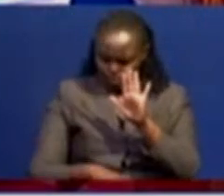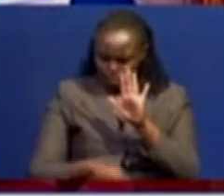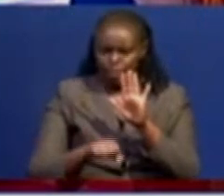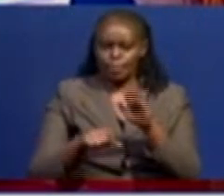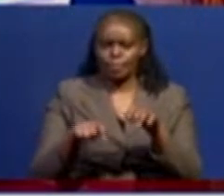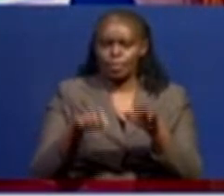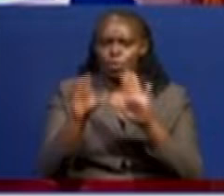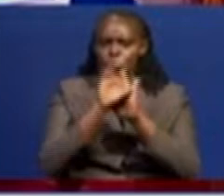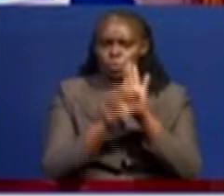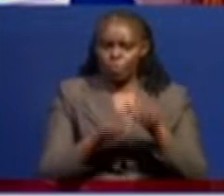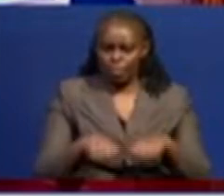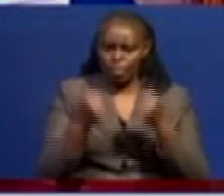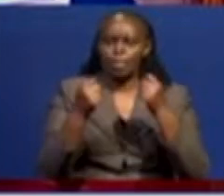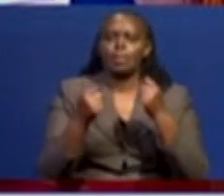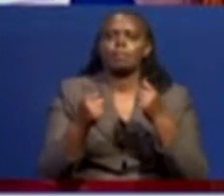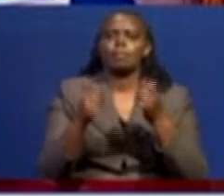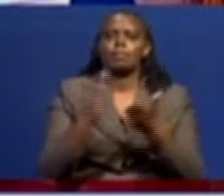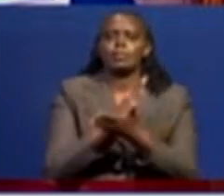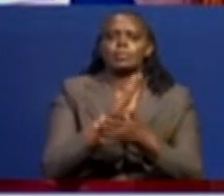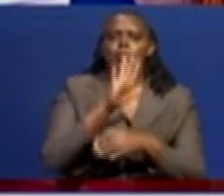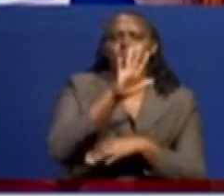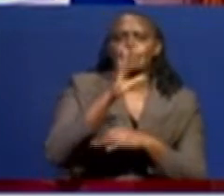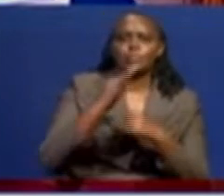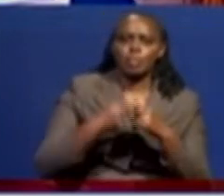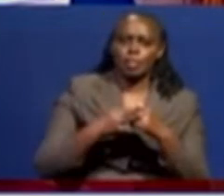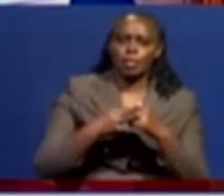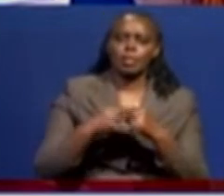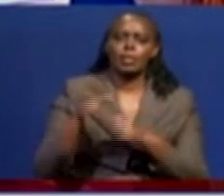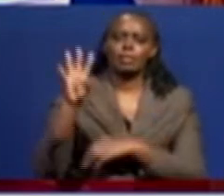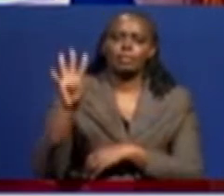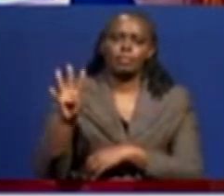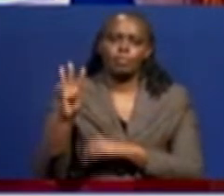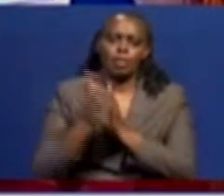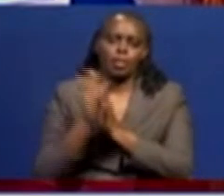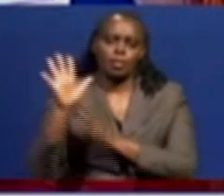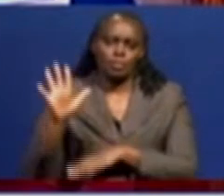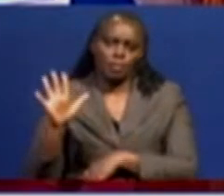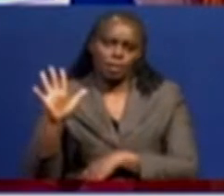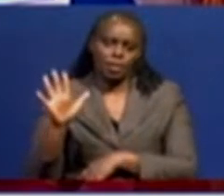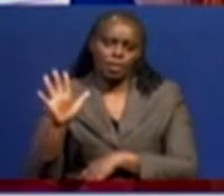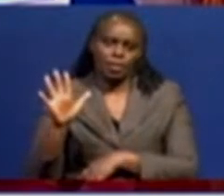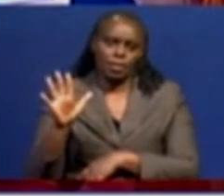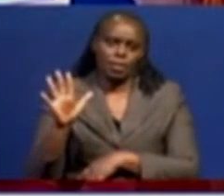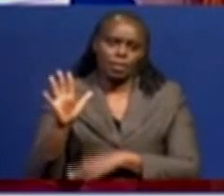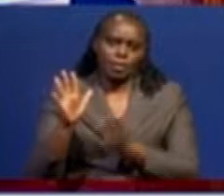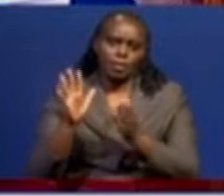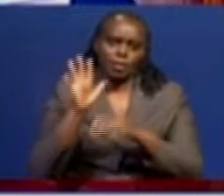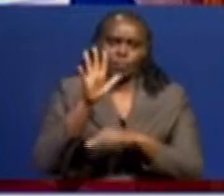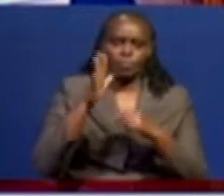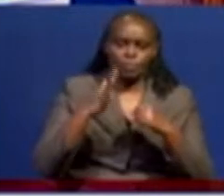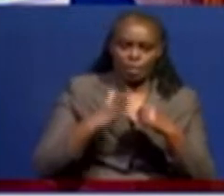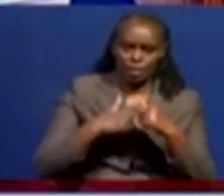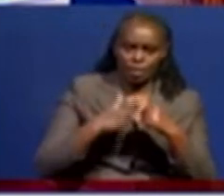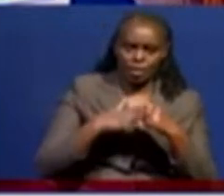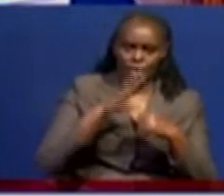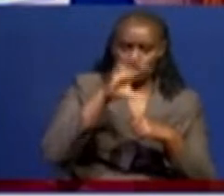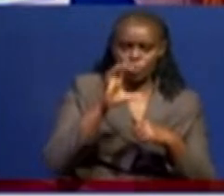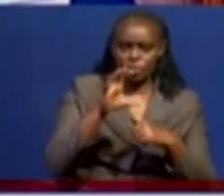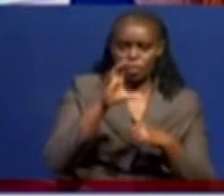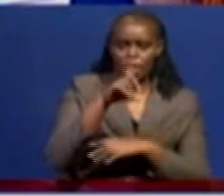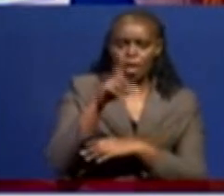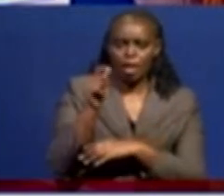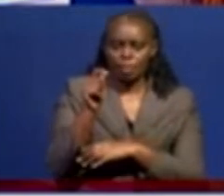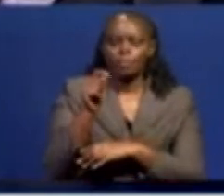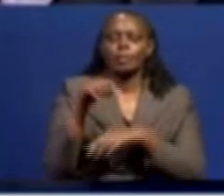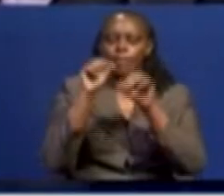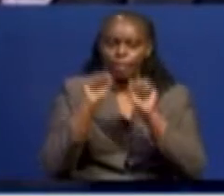It violated the Constitution. Did it violate Section 58, subsection 4 and 5 and Section 59A of the